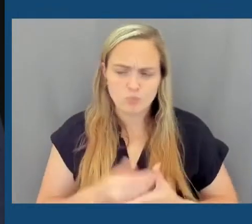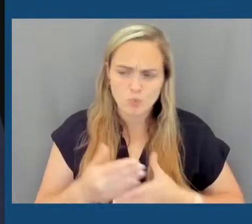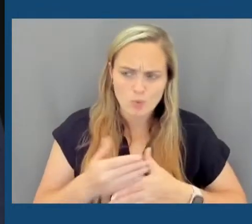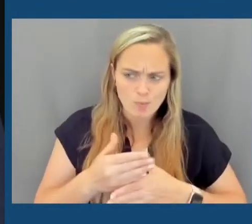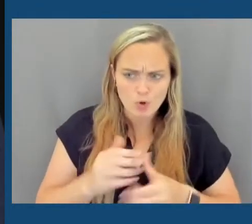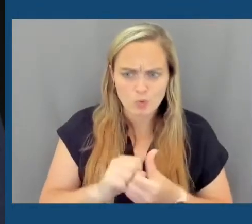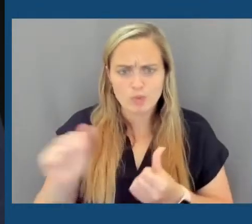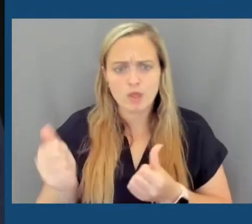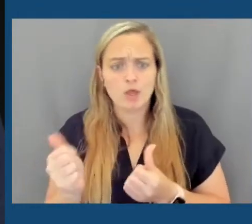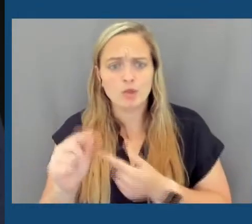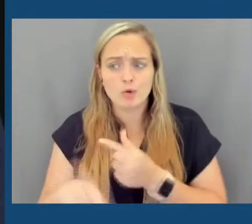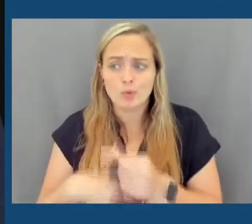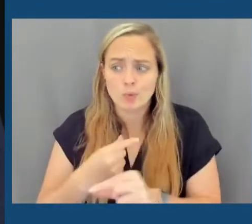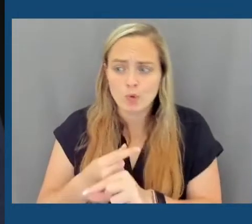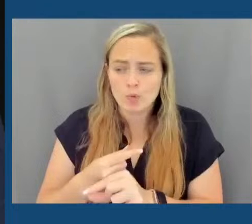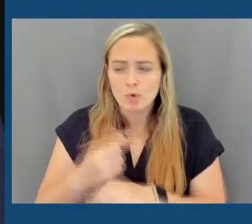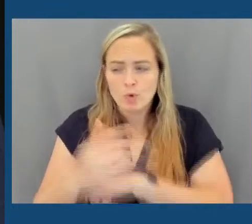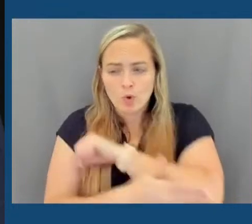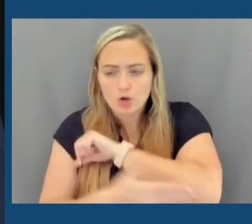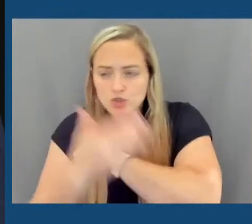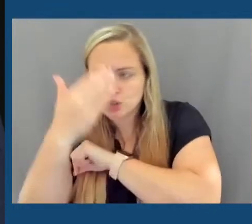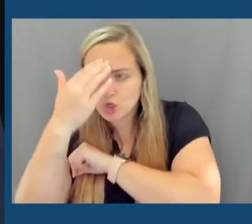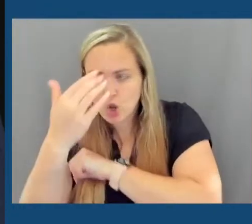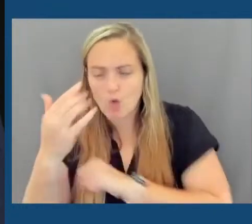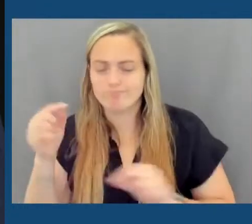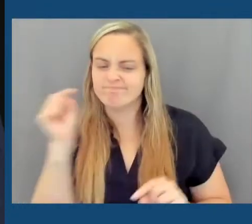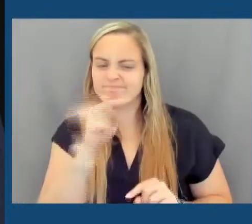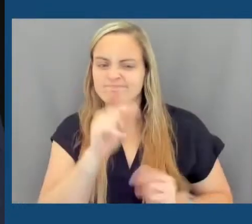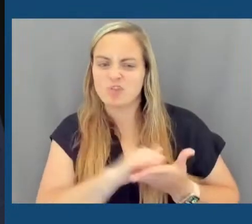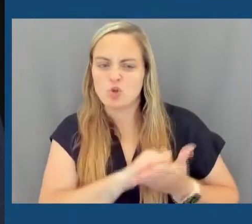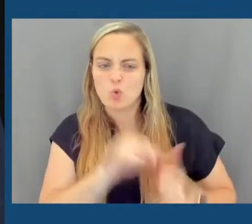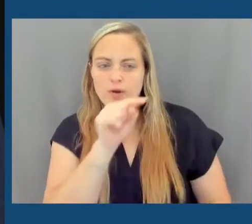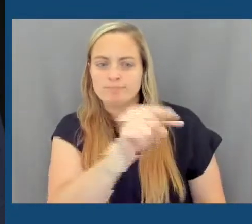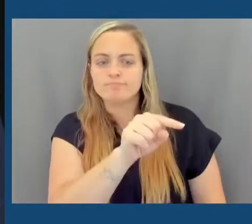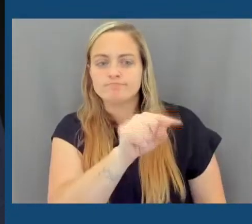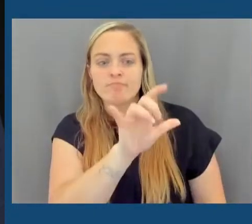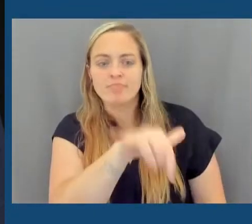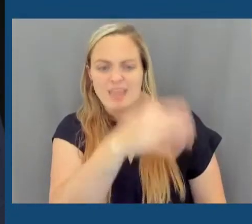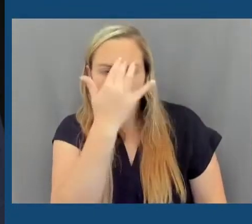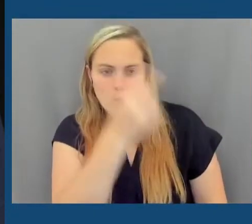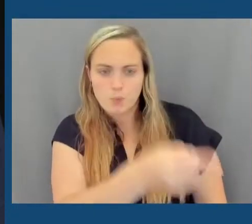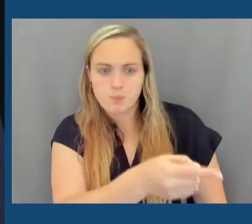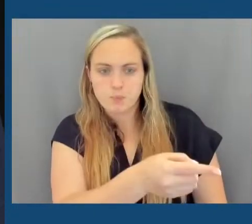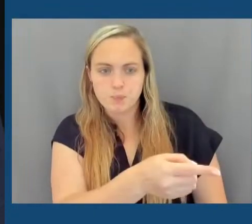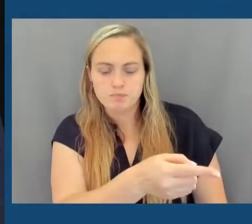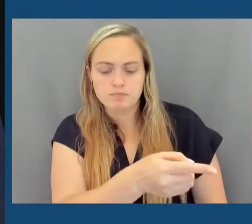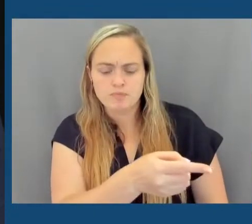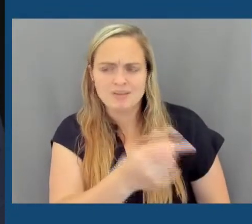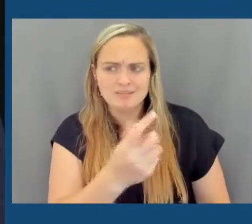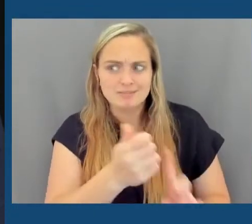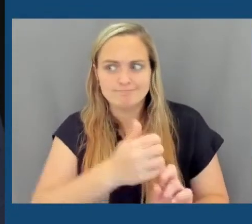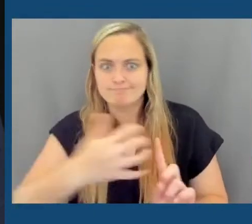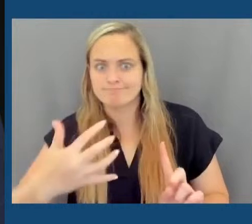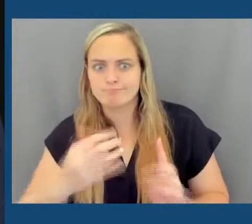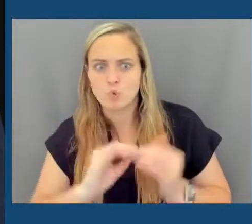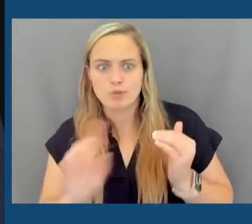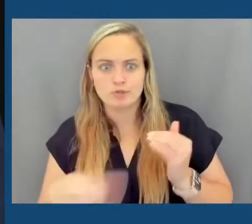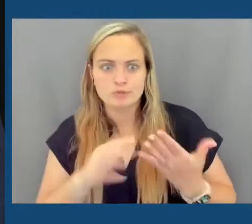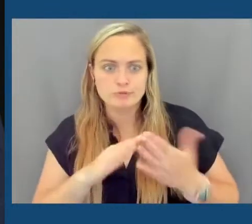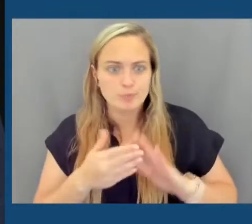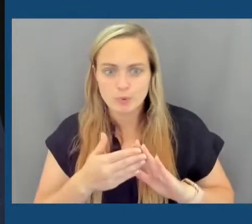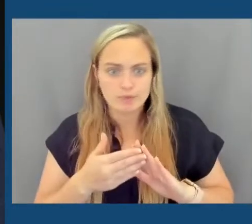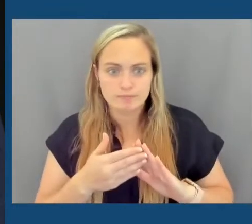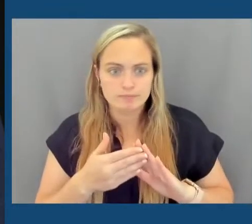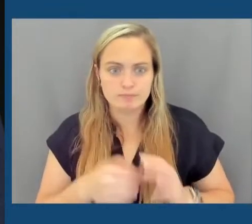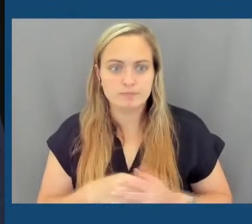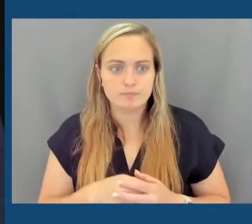global countries who know we are the ones. So that is what I'm talking about. This spreads beyond our own neighborhoods, beyond our own community.